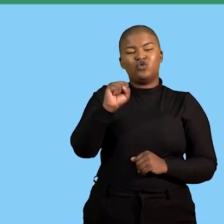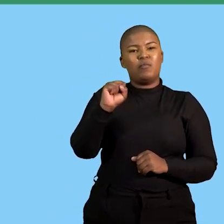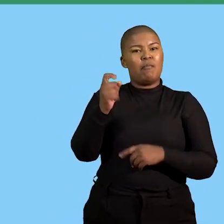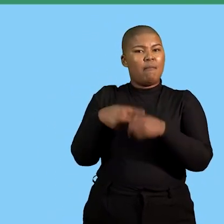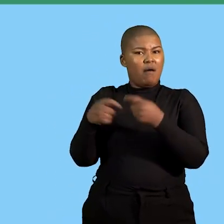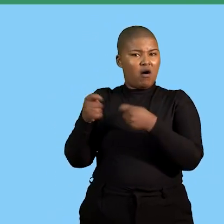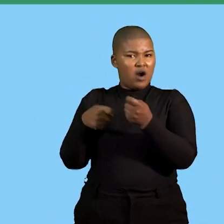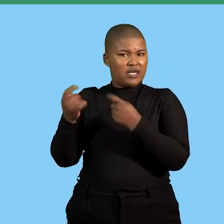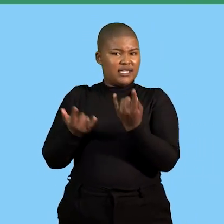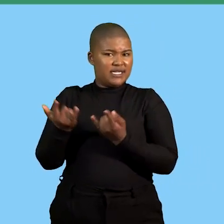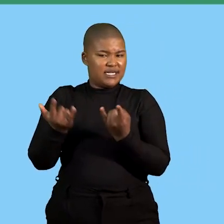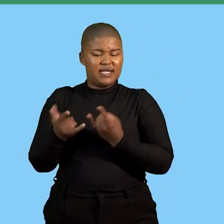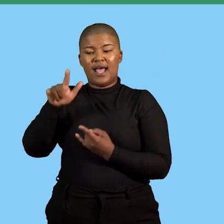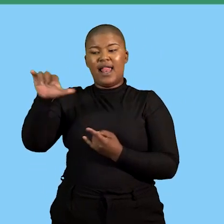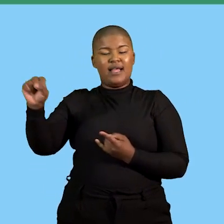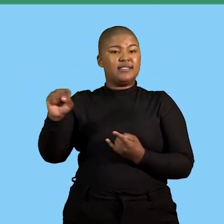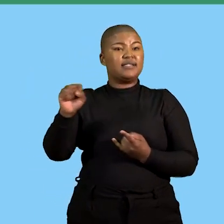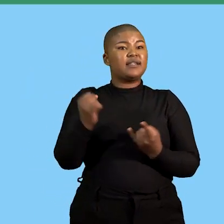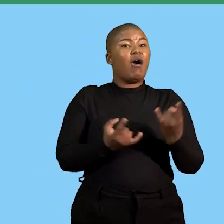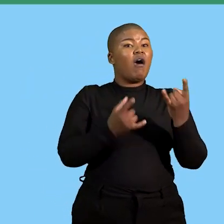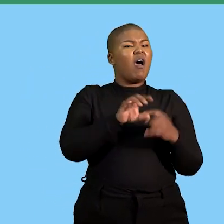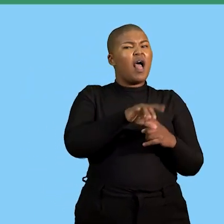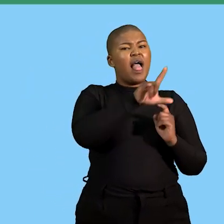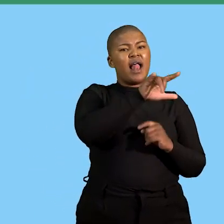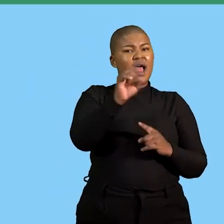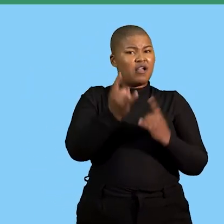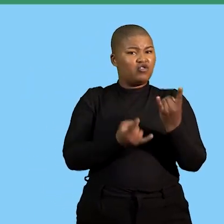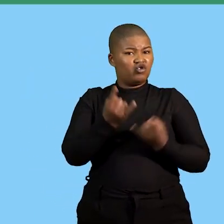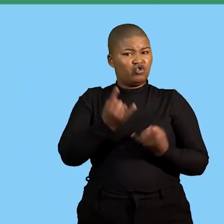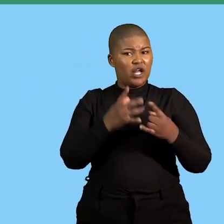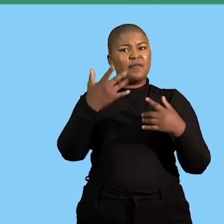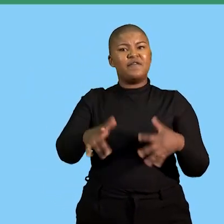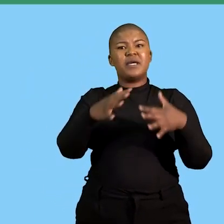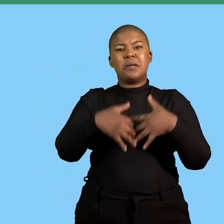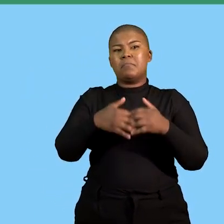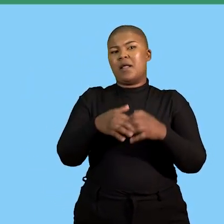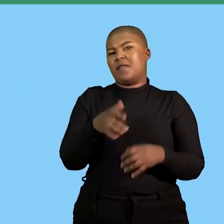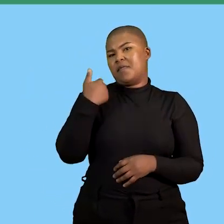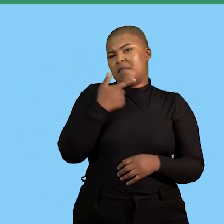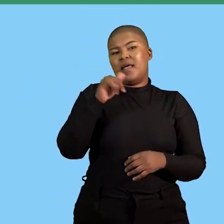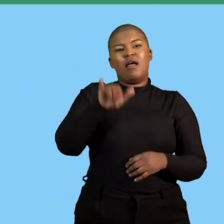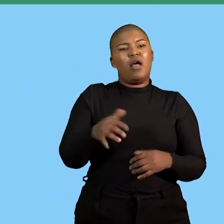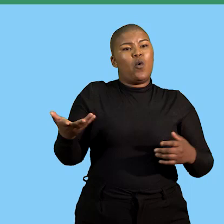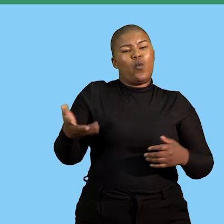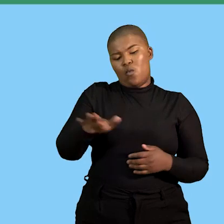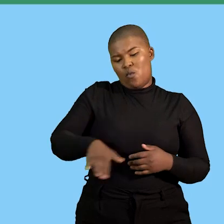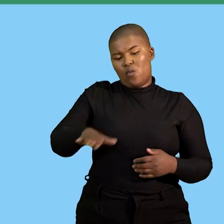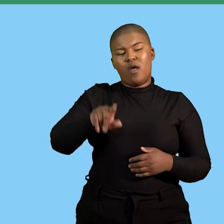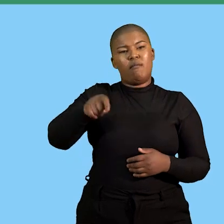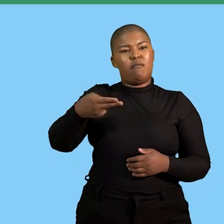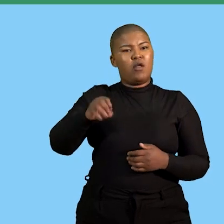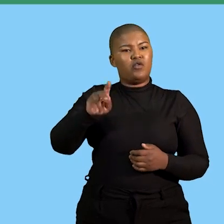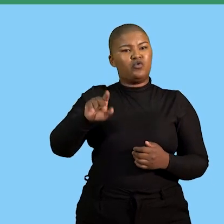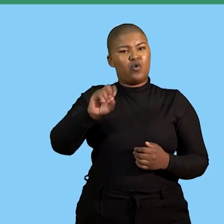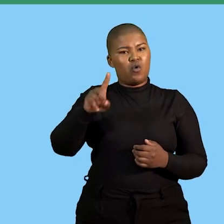LS. Lucky Supermarket is a newly established grocery store located in Thokoza. The owner has a team that